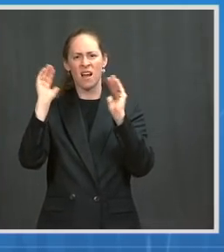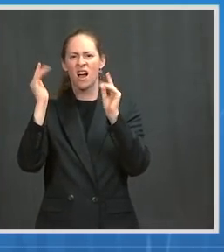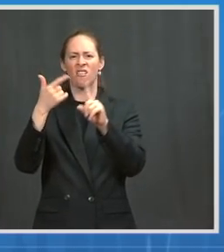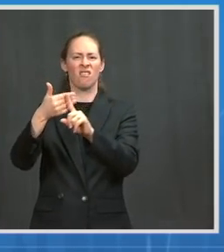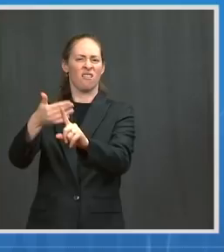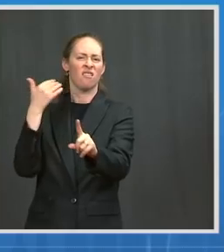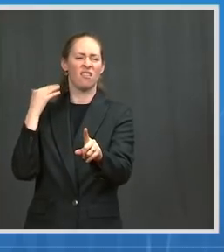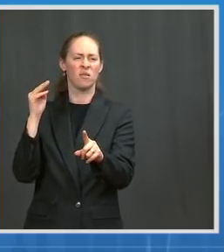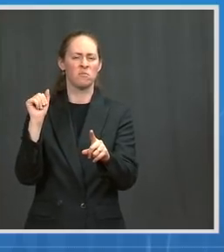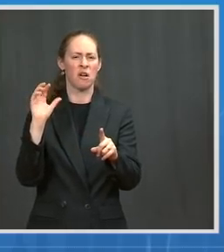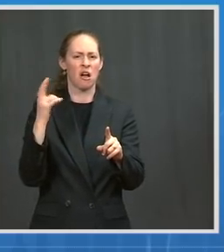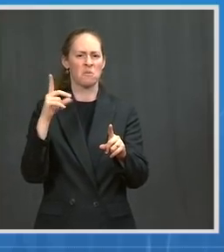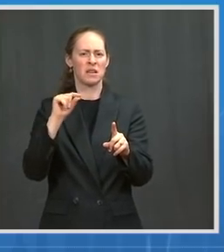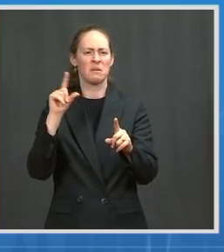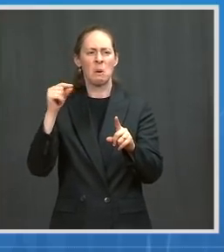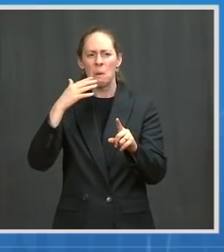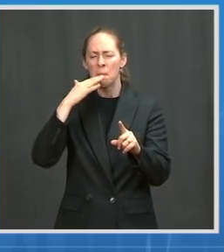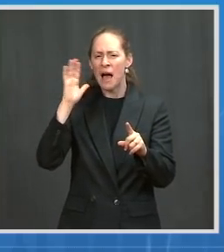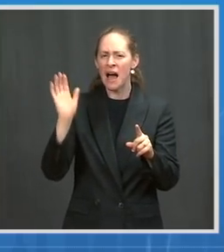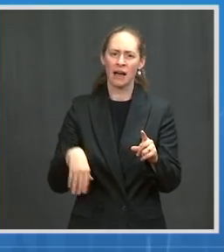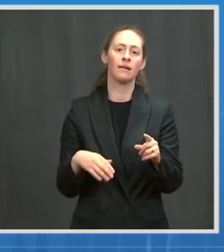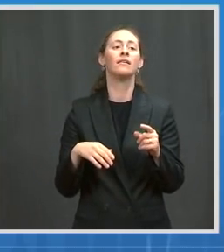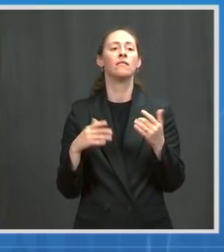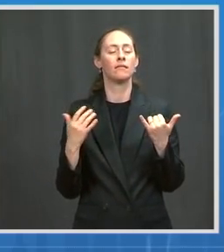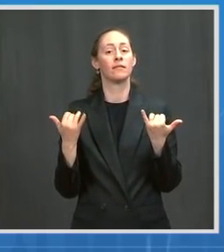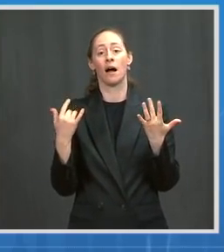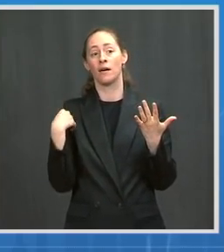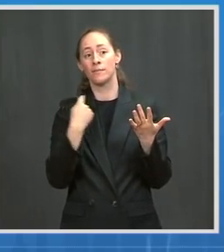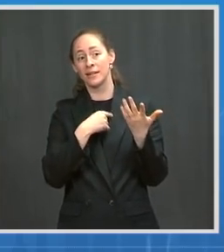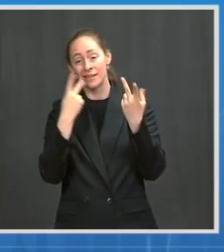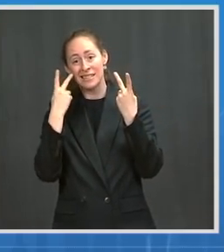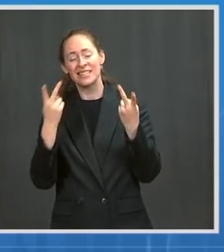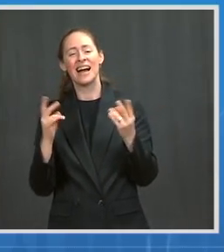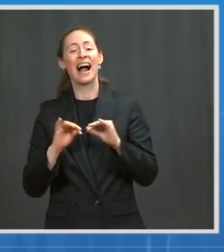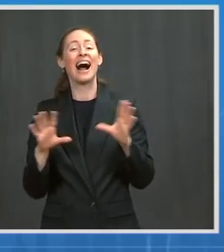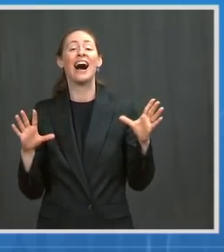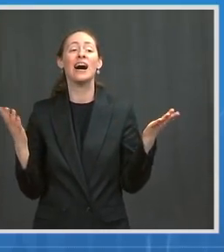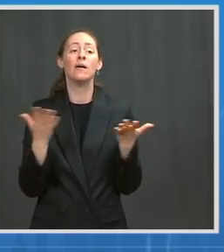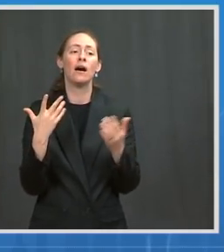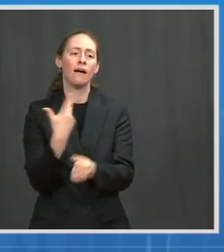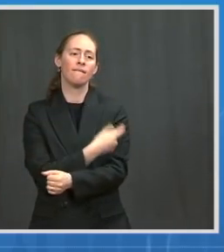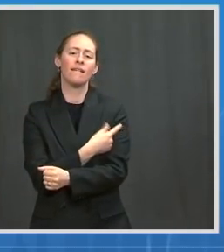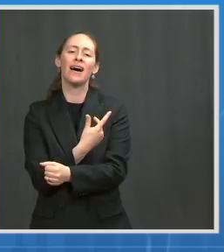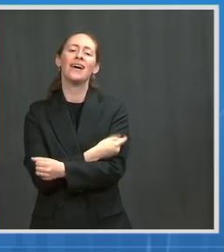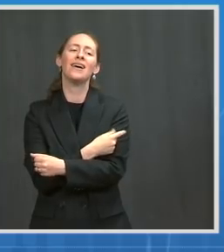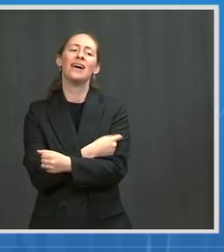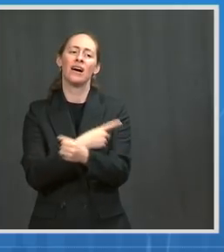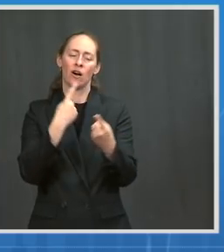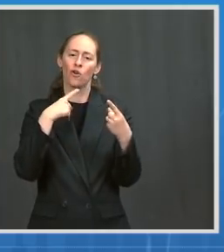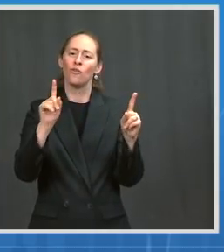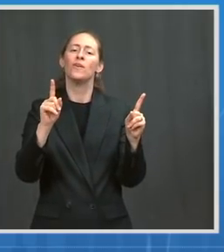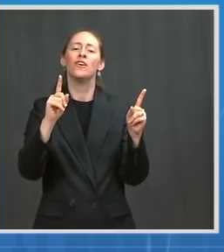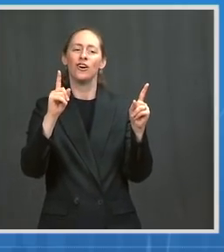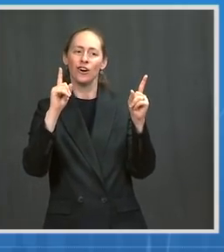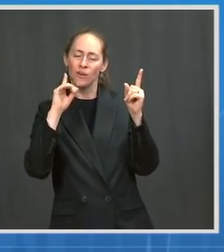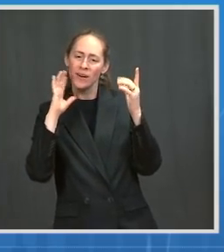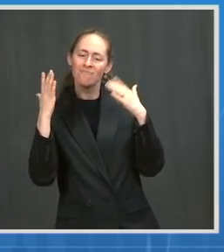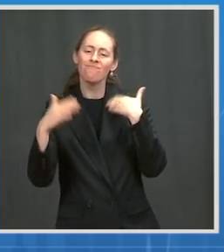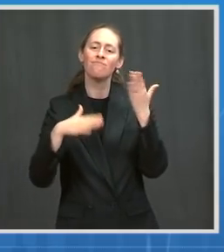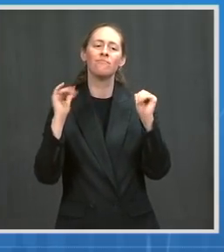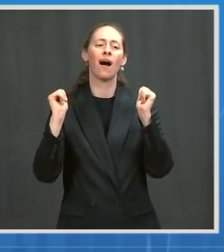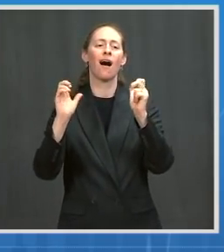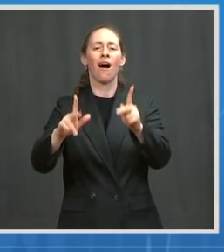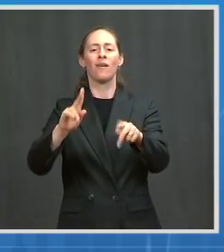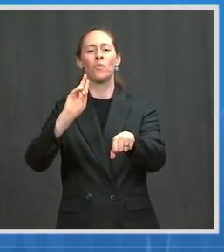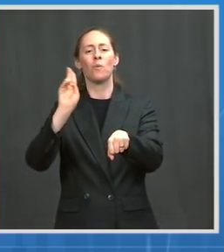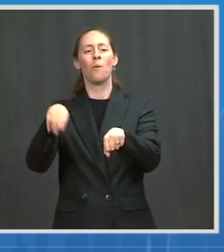numbers make it clear. Getting vaccinated gets us back to normal. It's the best way we have to defeat this virus and to get everyone